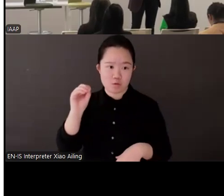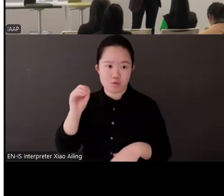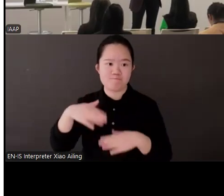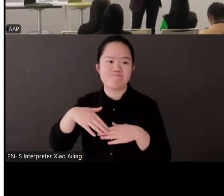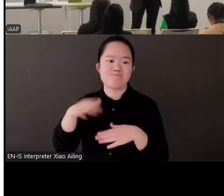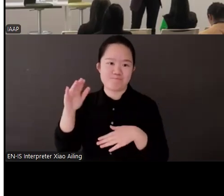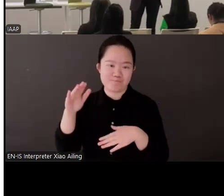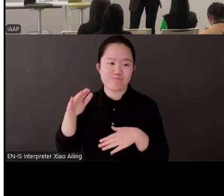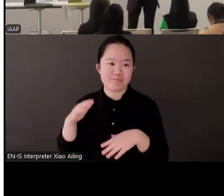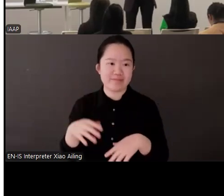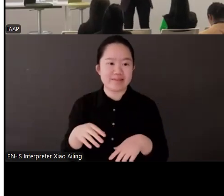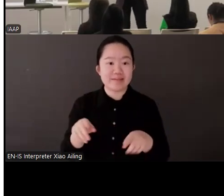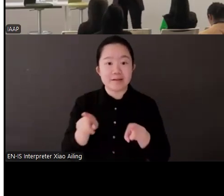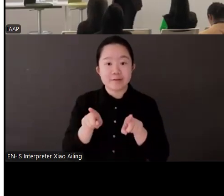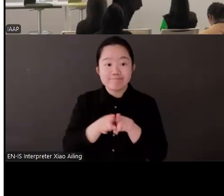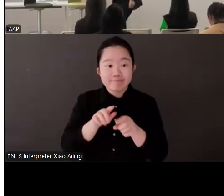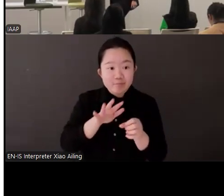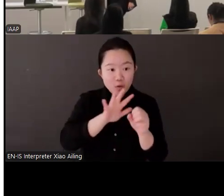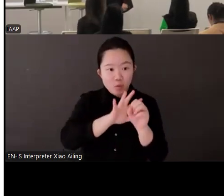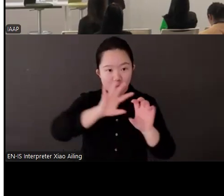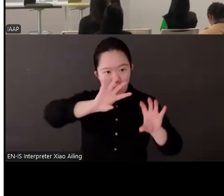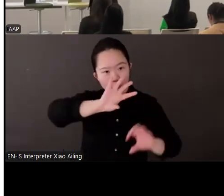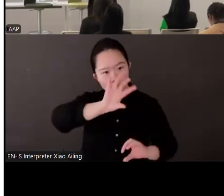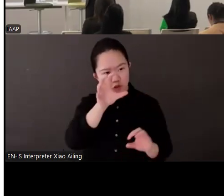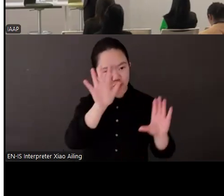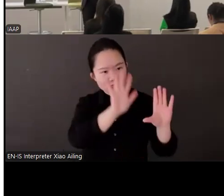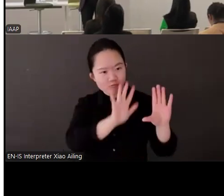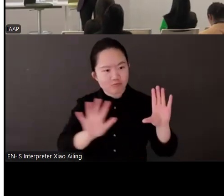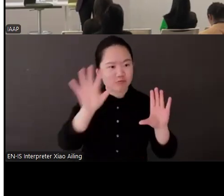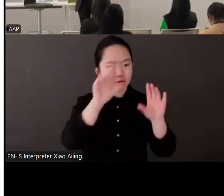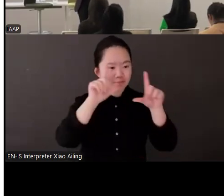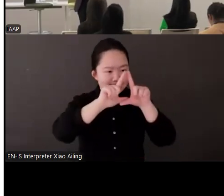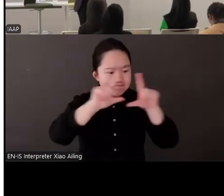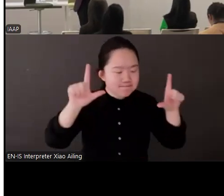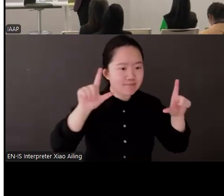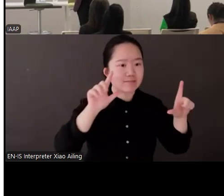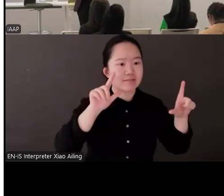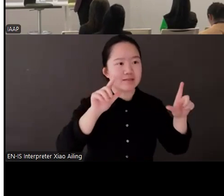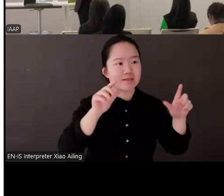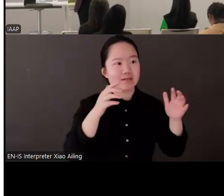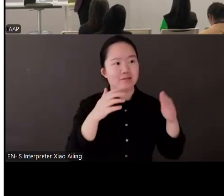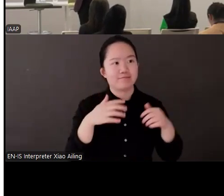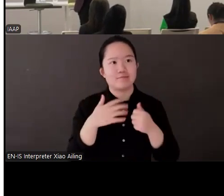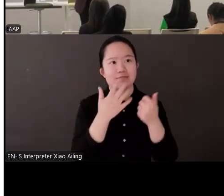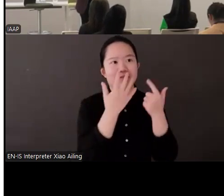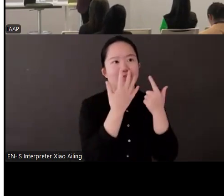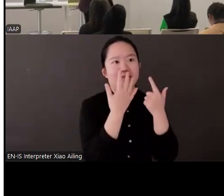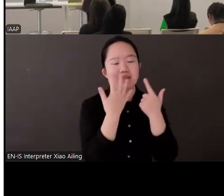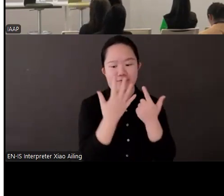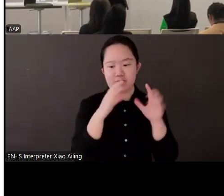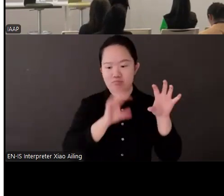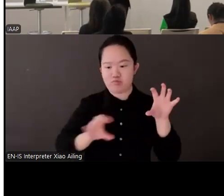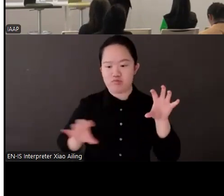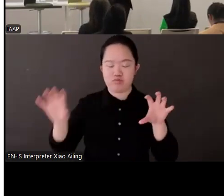now, because we got one new, maybe. Okay. So in Europe, we have the IAAP DACH chapter. DACH, I love to say